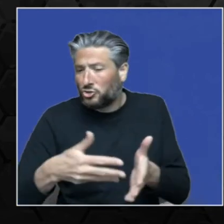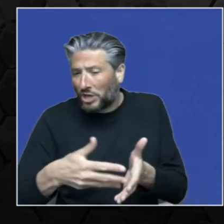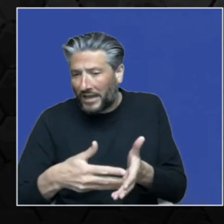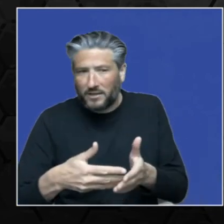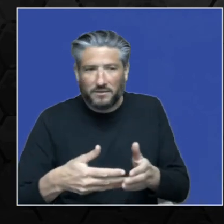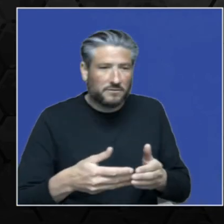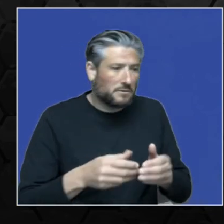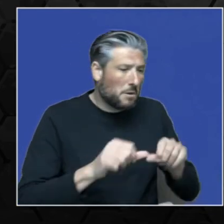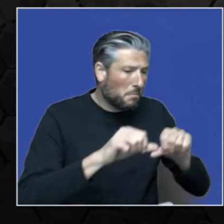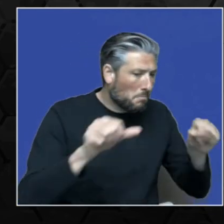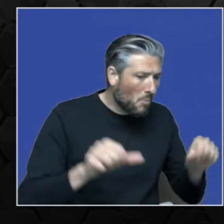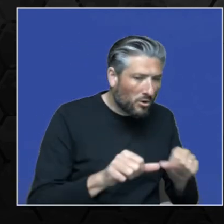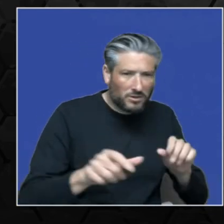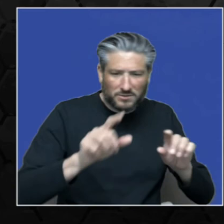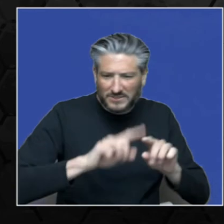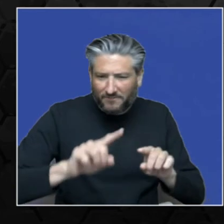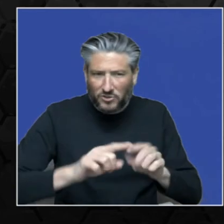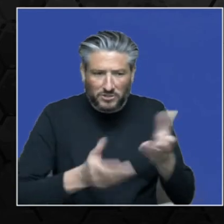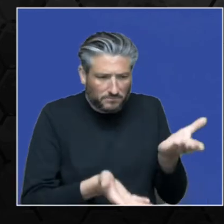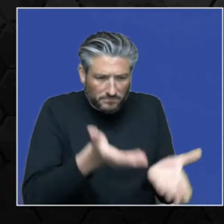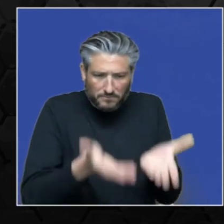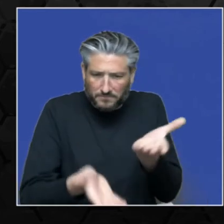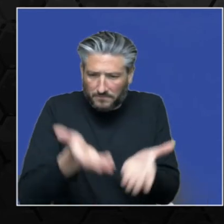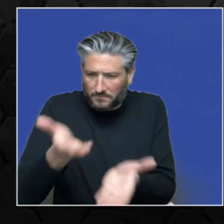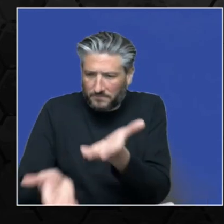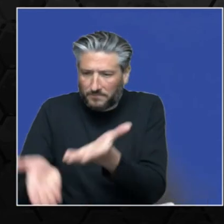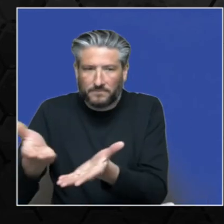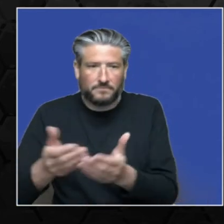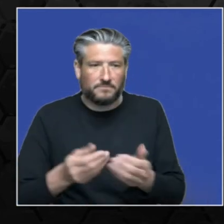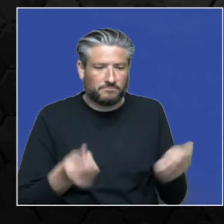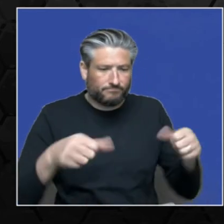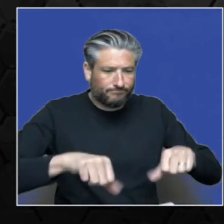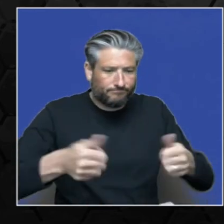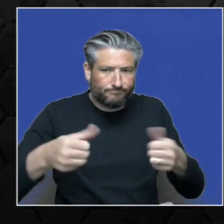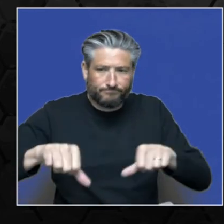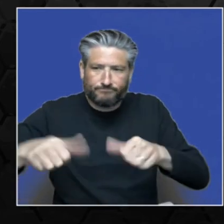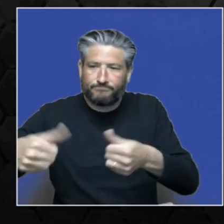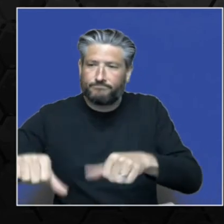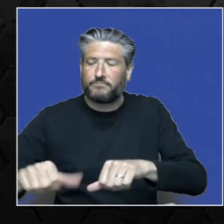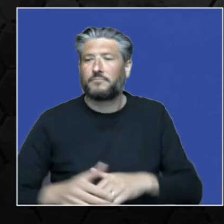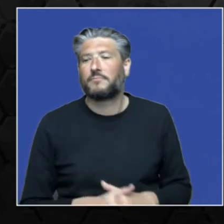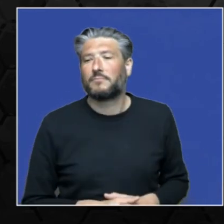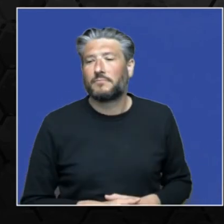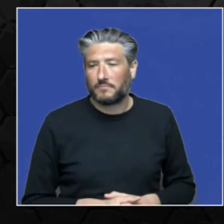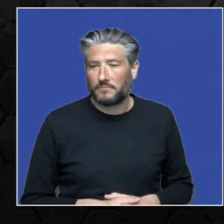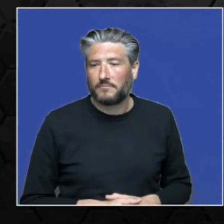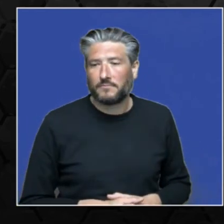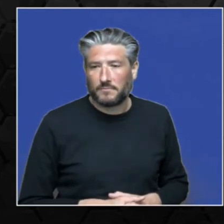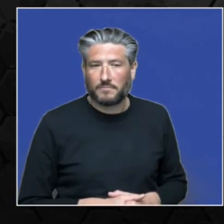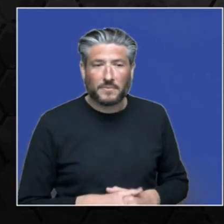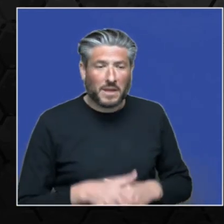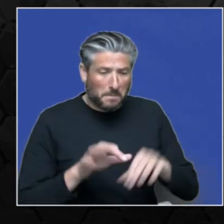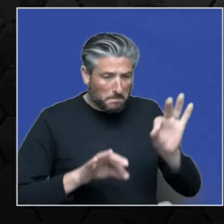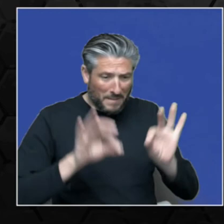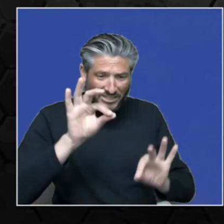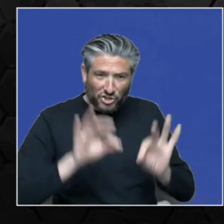on which they were trained, metric and monitoring for training